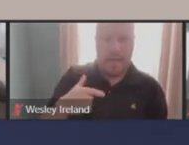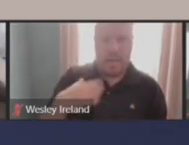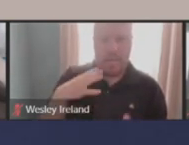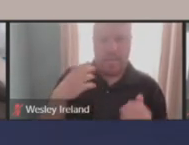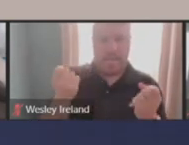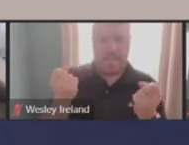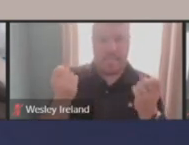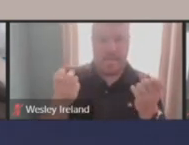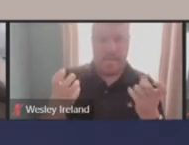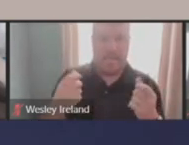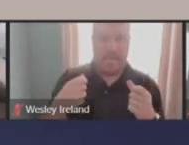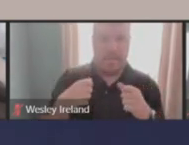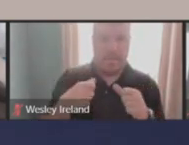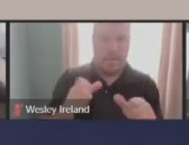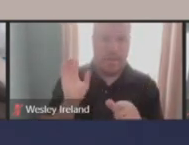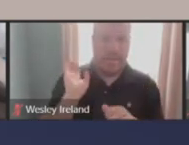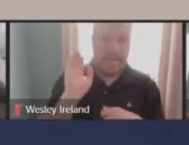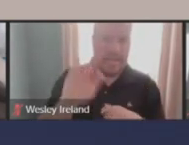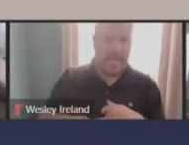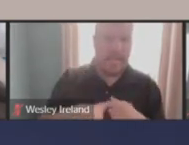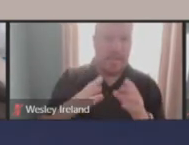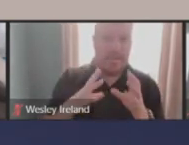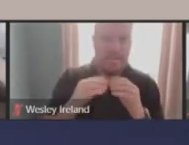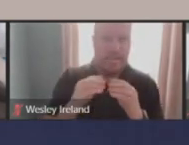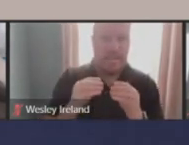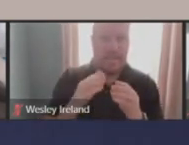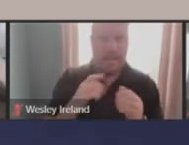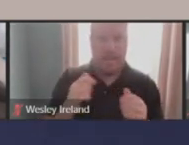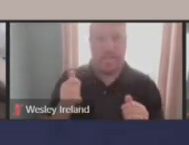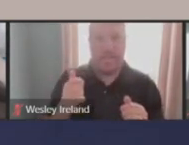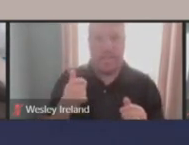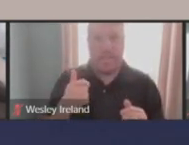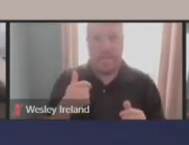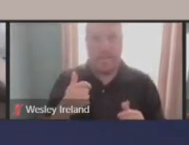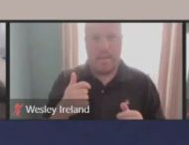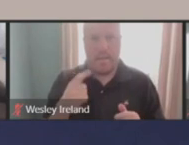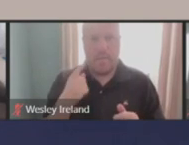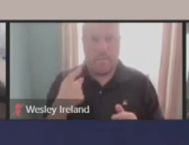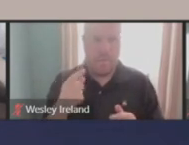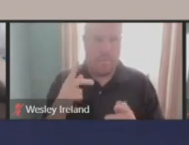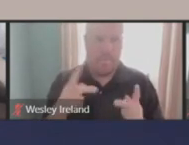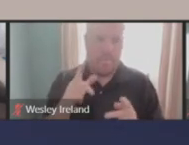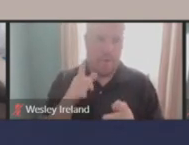My name is Wes, and I'm using American Sign Language throughout this meeting.